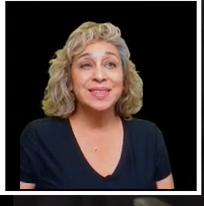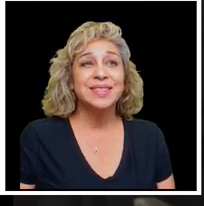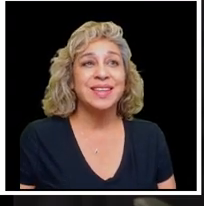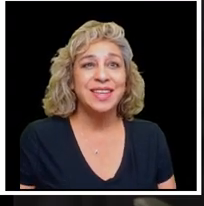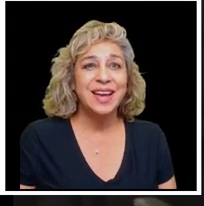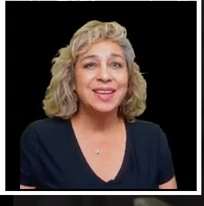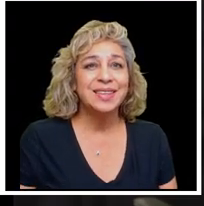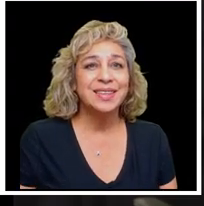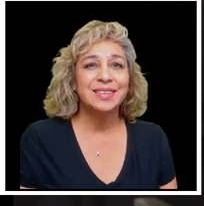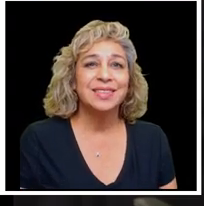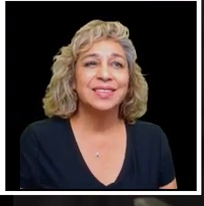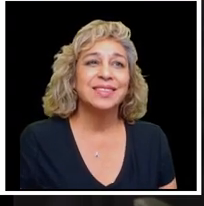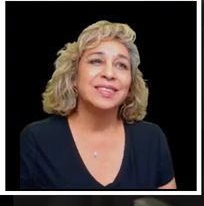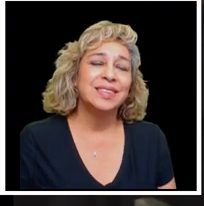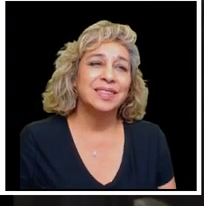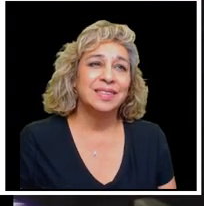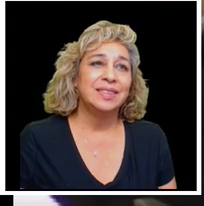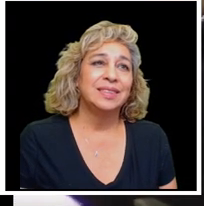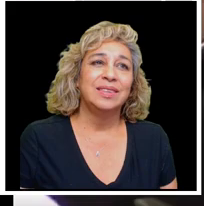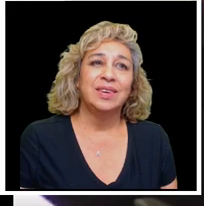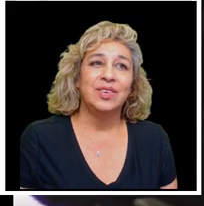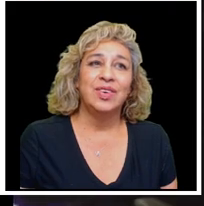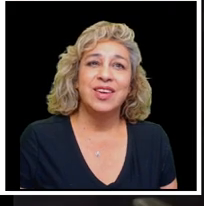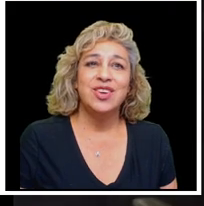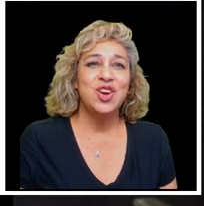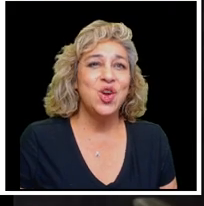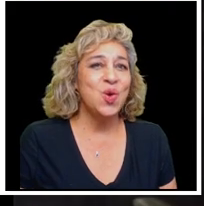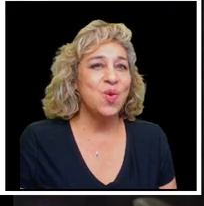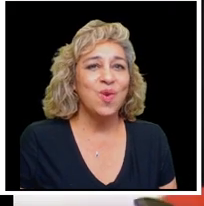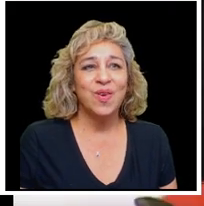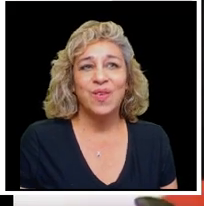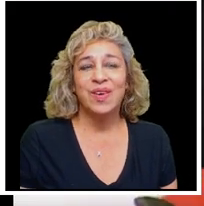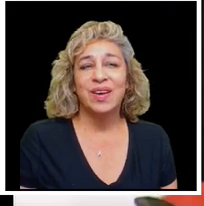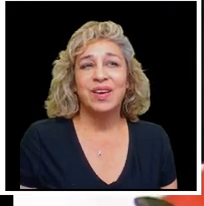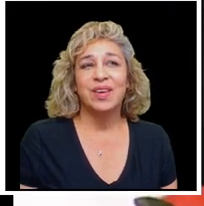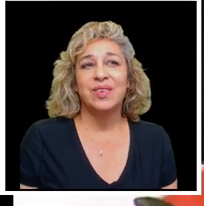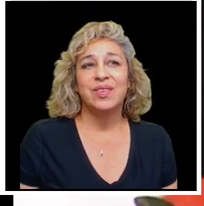you raise the debt no